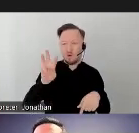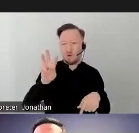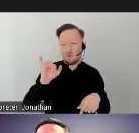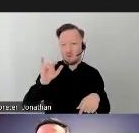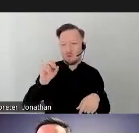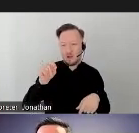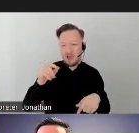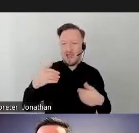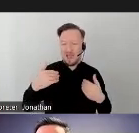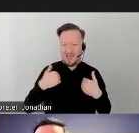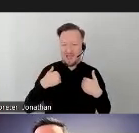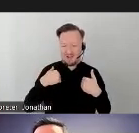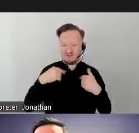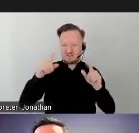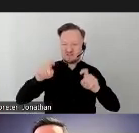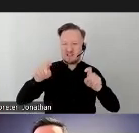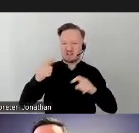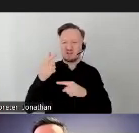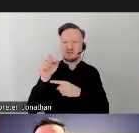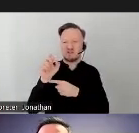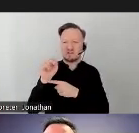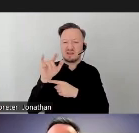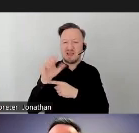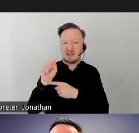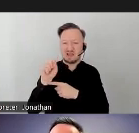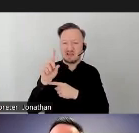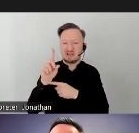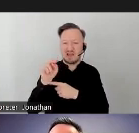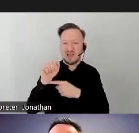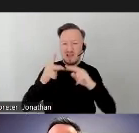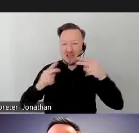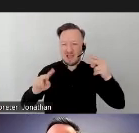testing. So feel free to reach out to our team members here.